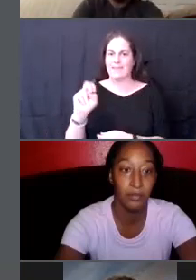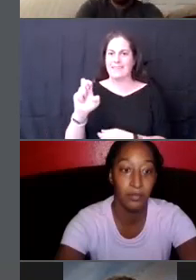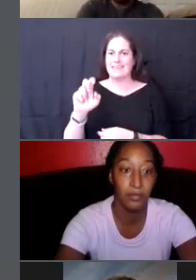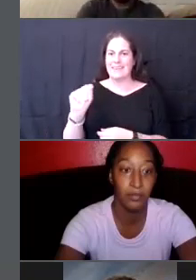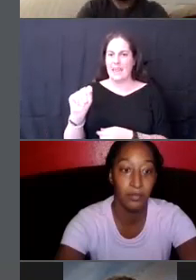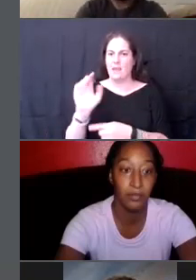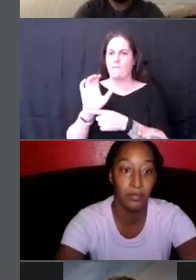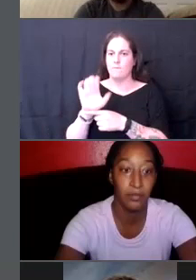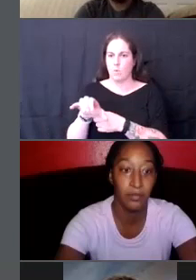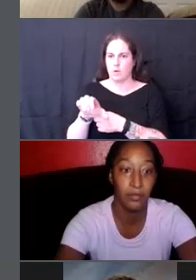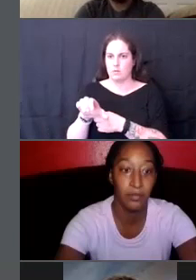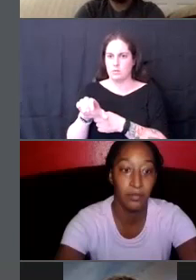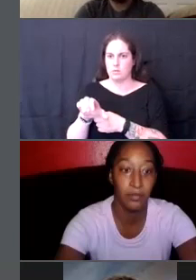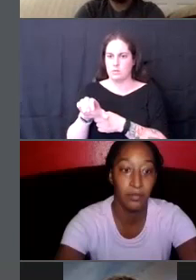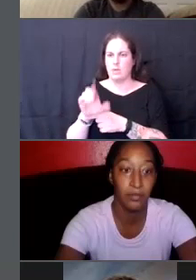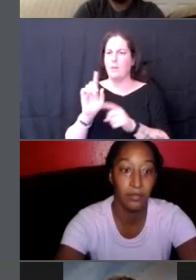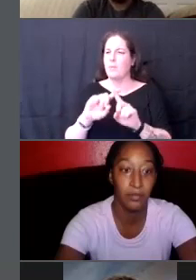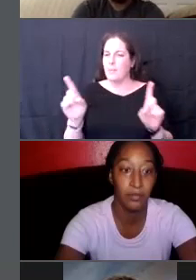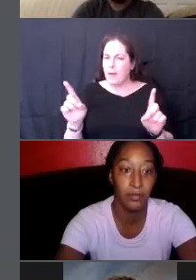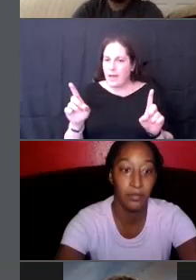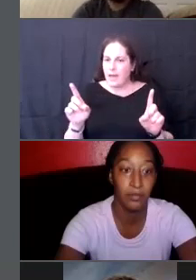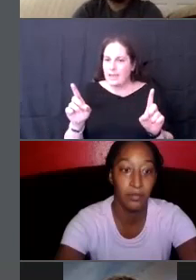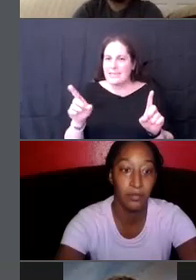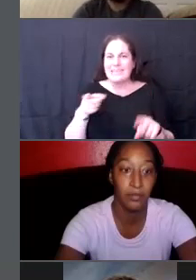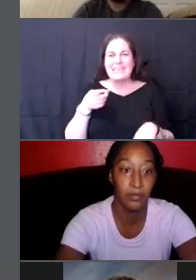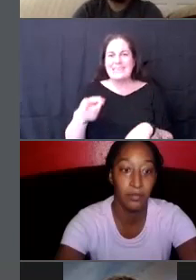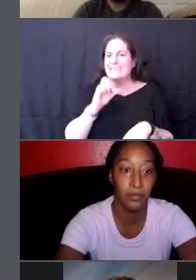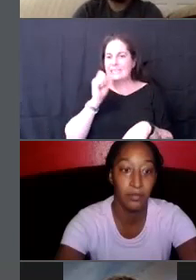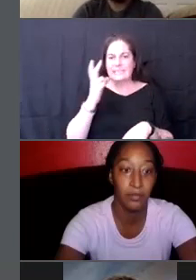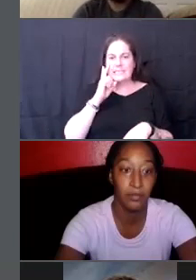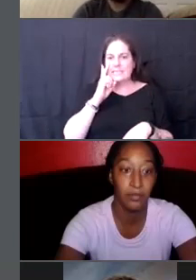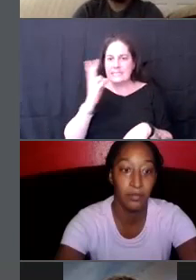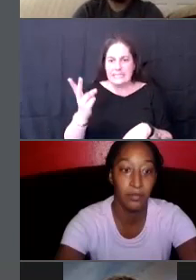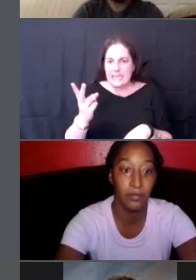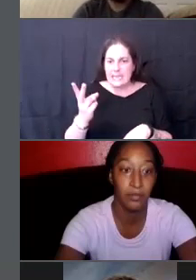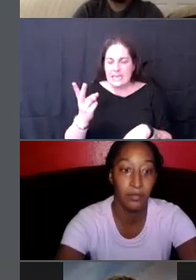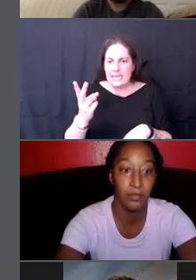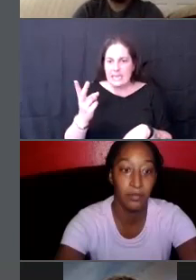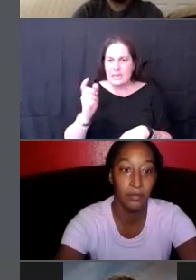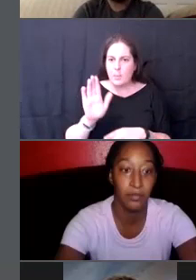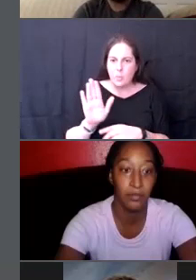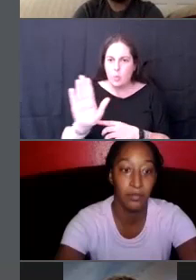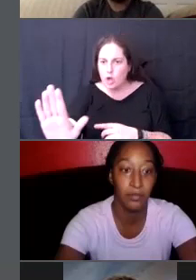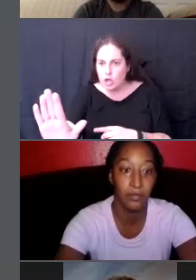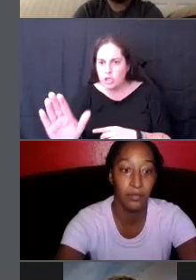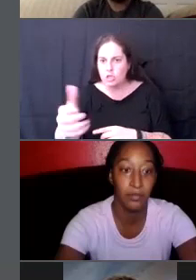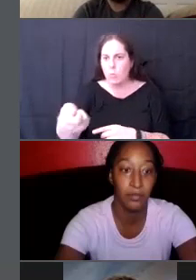But here's the thing. He didn't see anything pushing or pulling on that